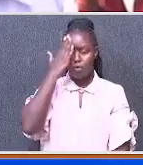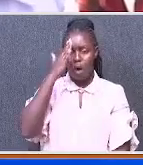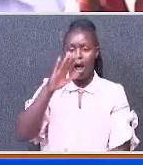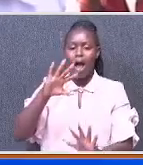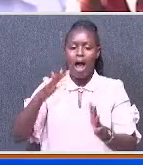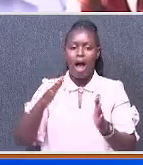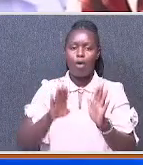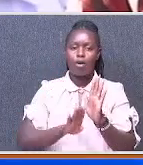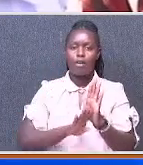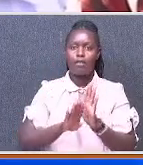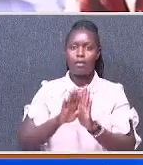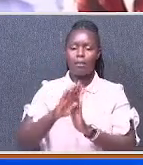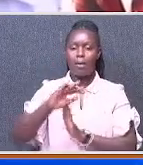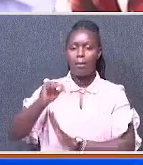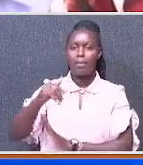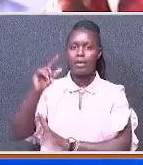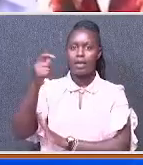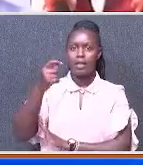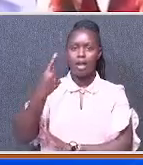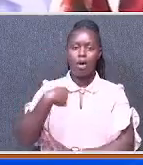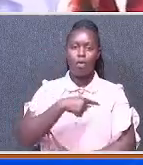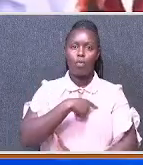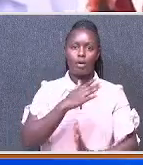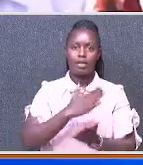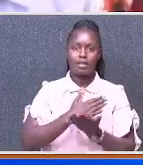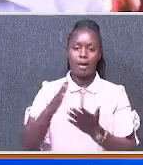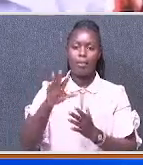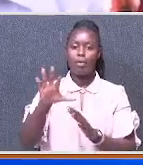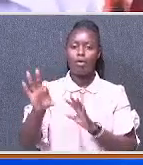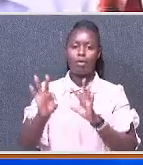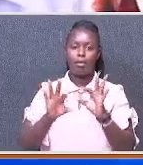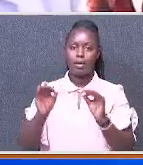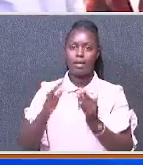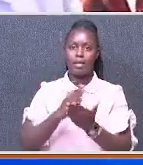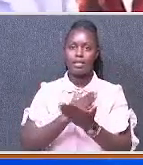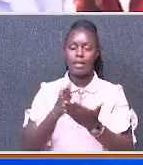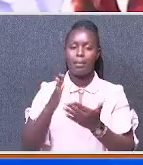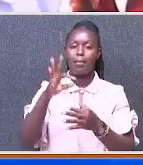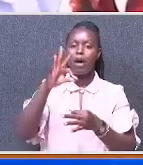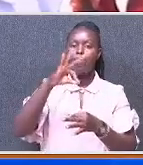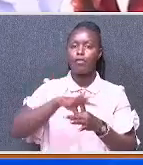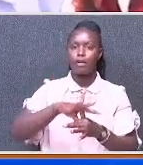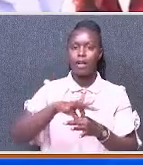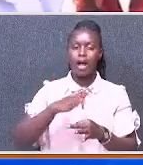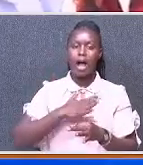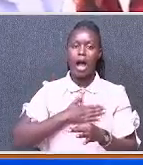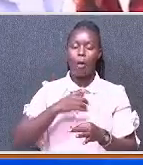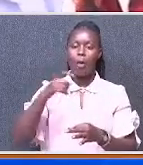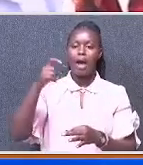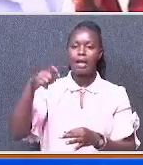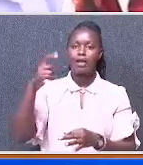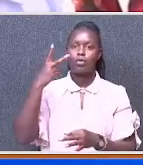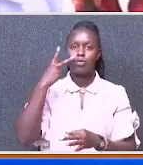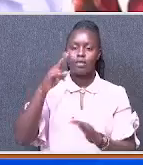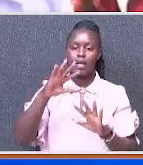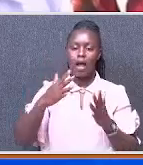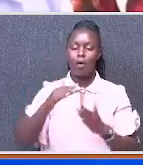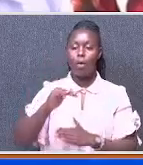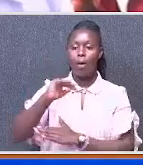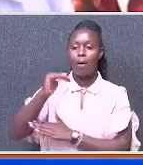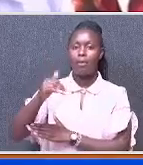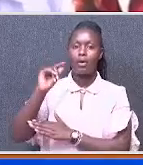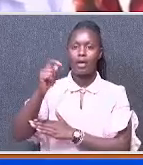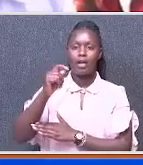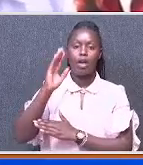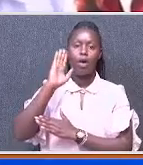Kenya. Sisi wenyewe ambao wengine nominated, wengine walichaguliwa, haja yetu sana tuone vile watu wetu